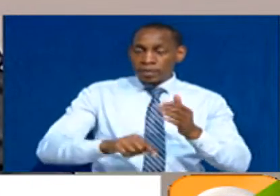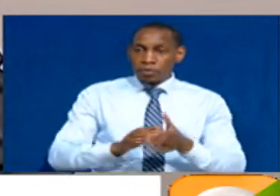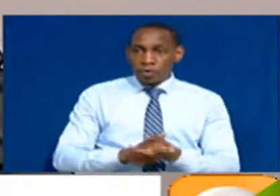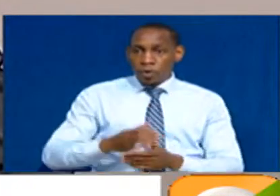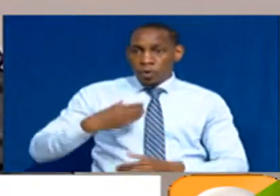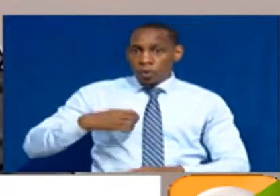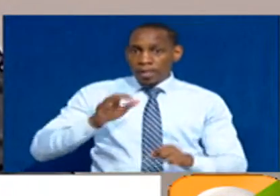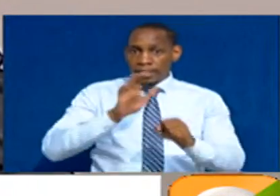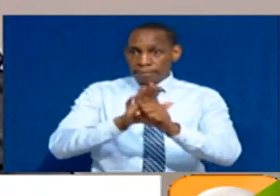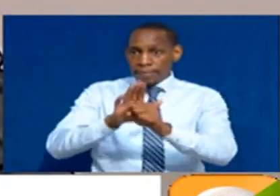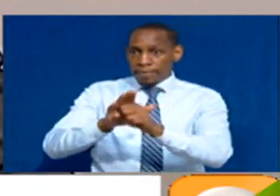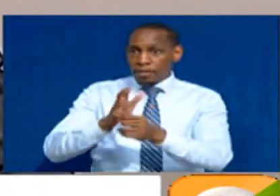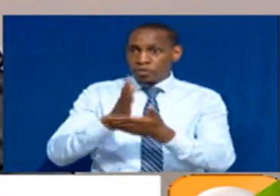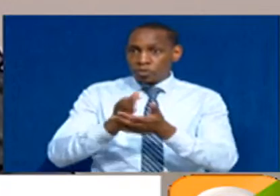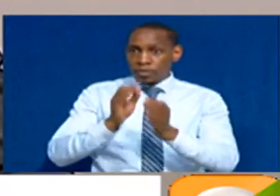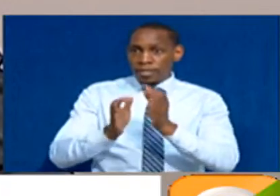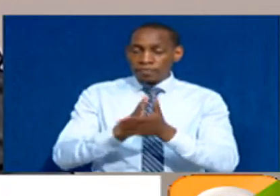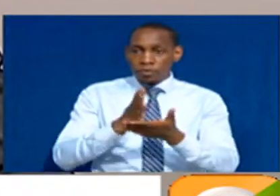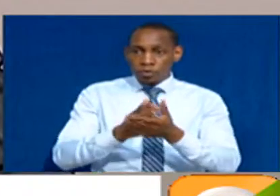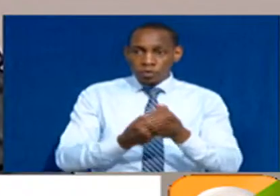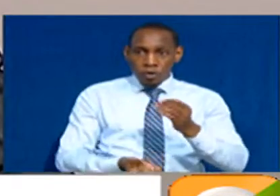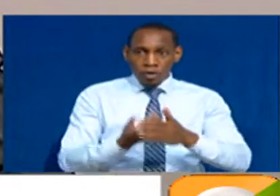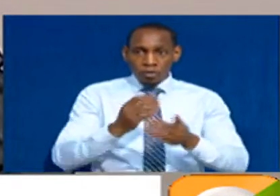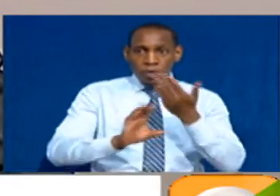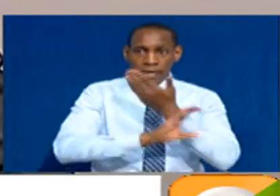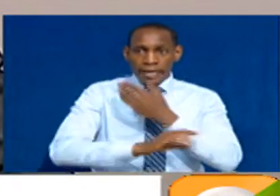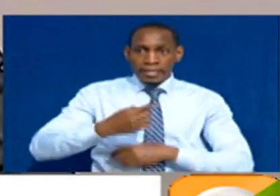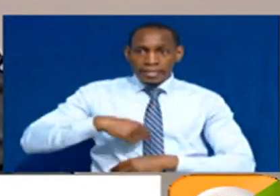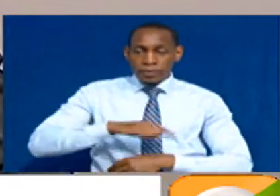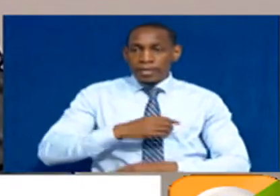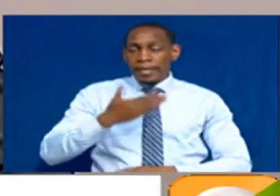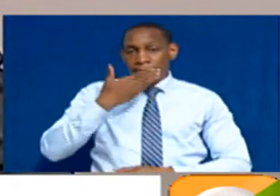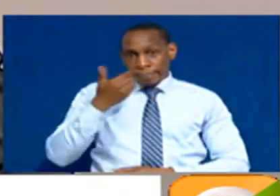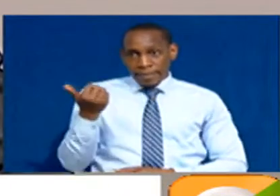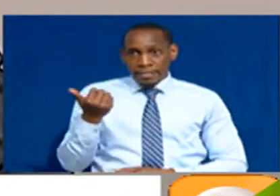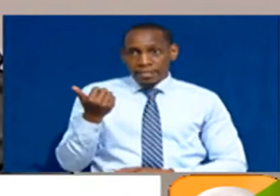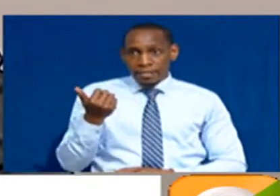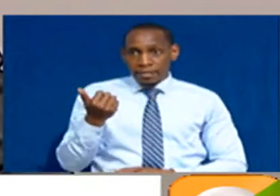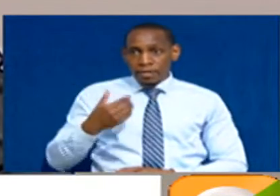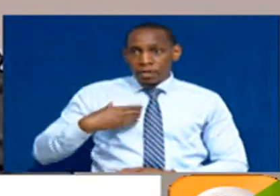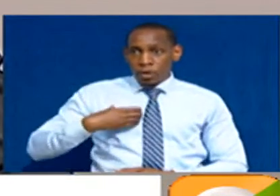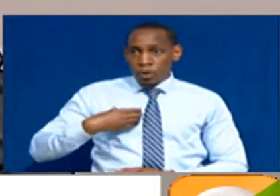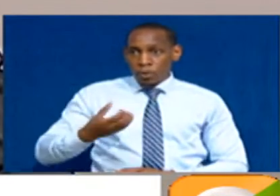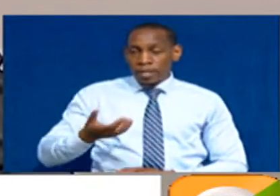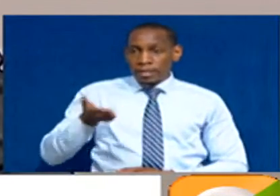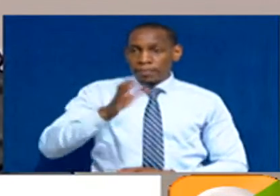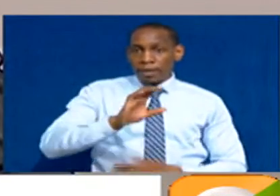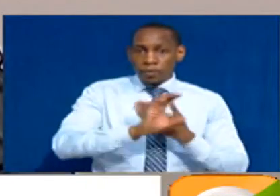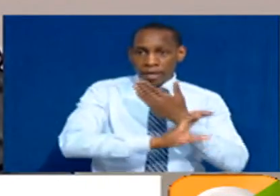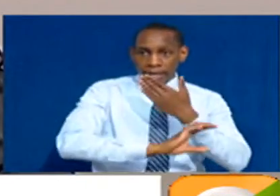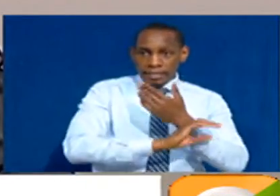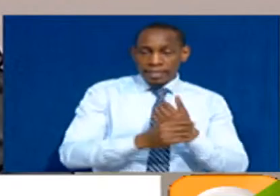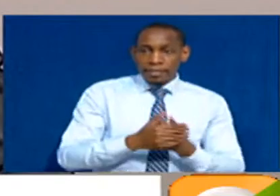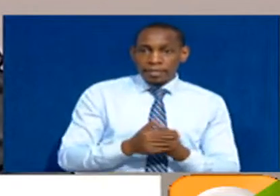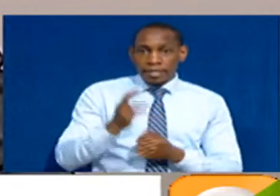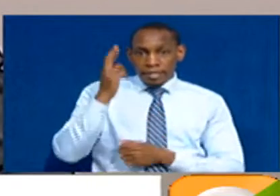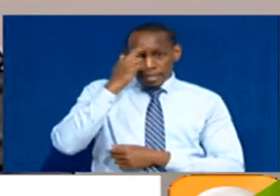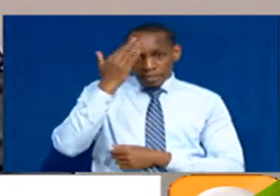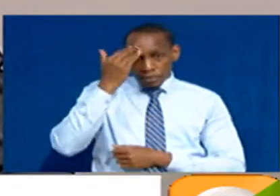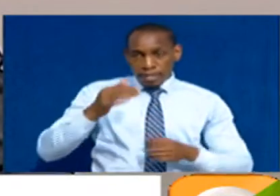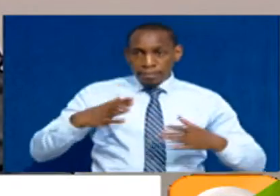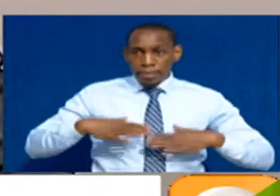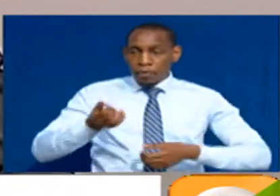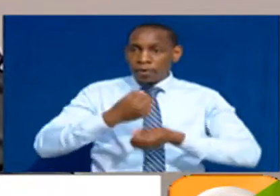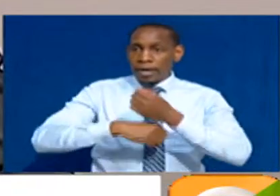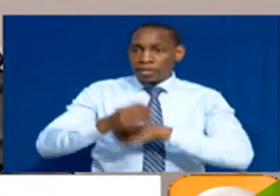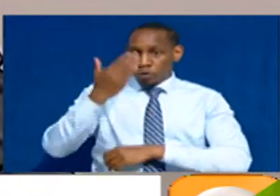this wealth, if it has been derived from our country, I think it is fair enough to have it stay within our country. The reason why people